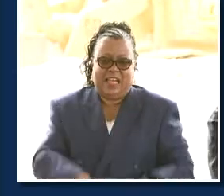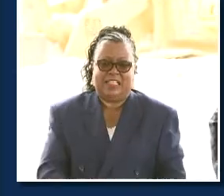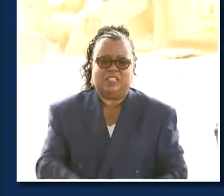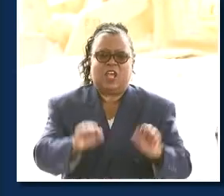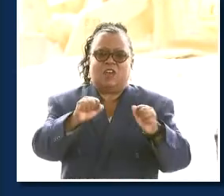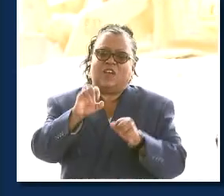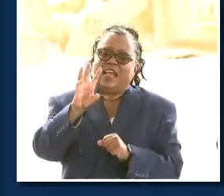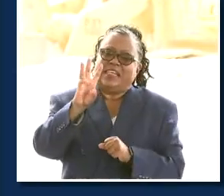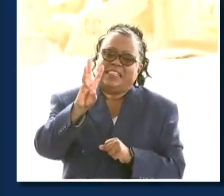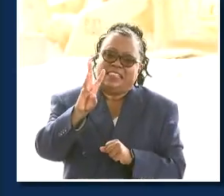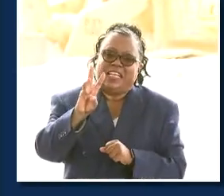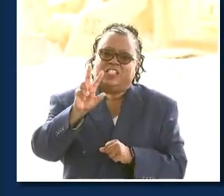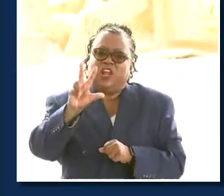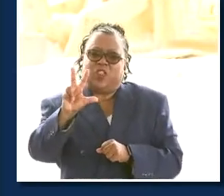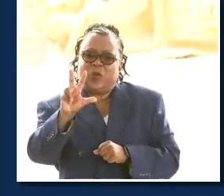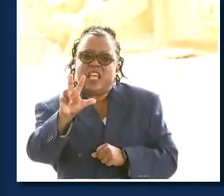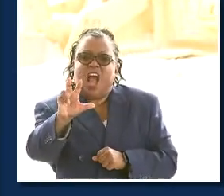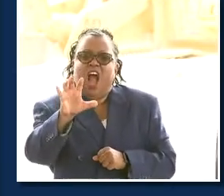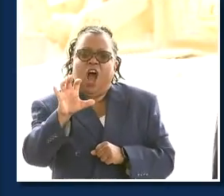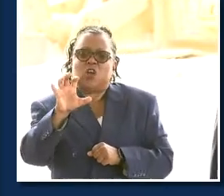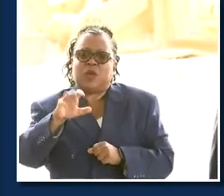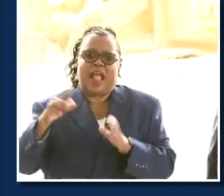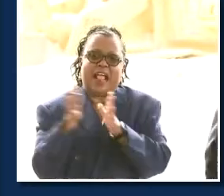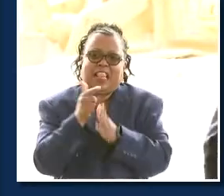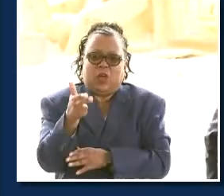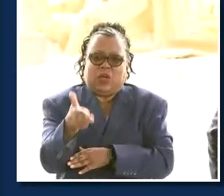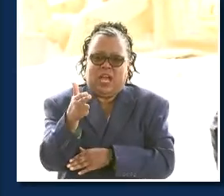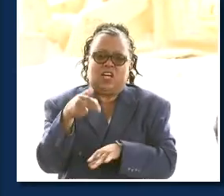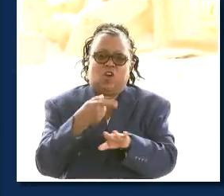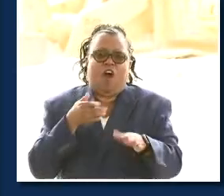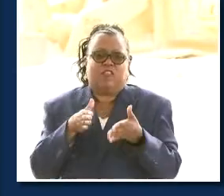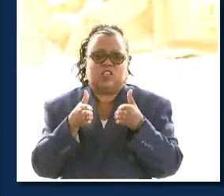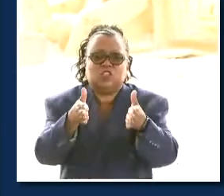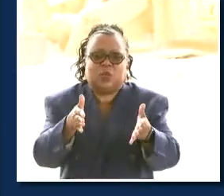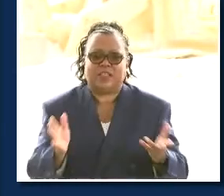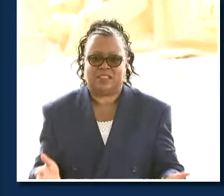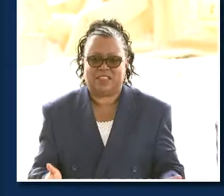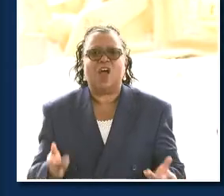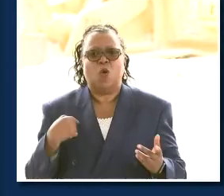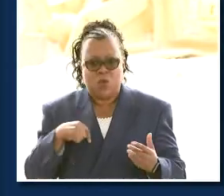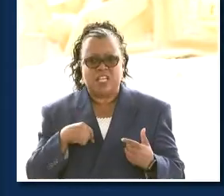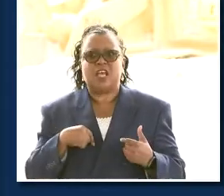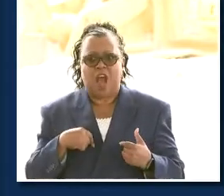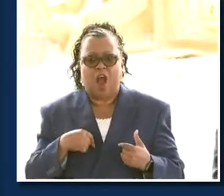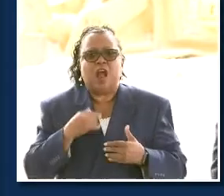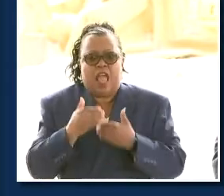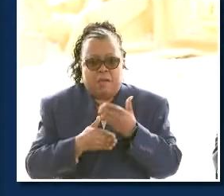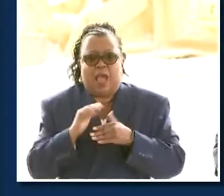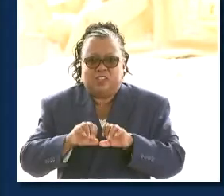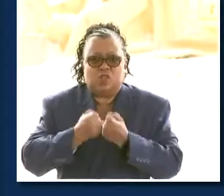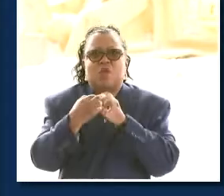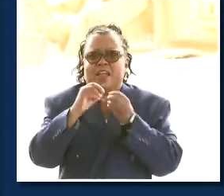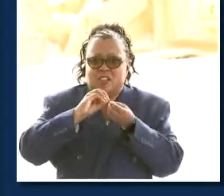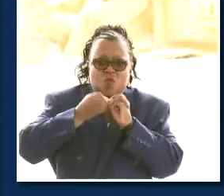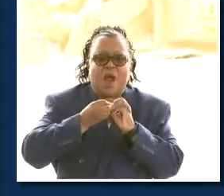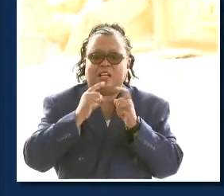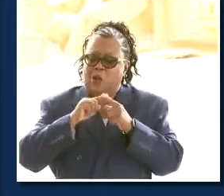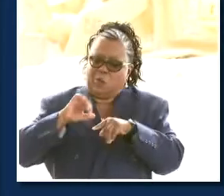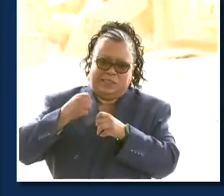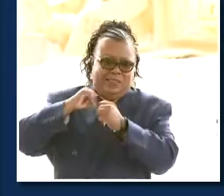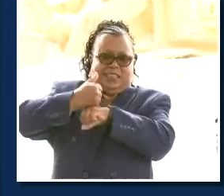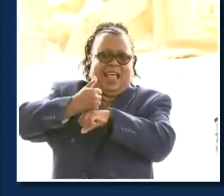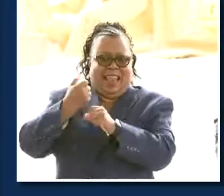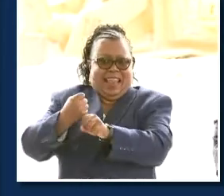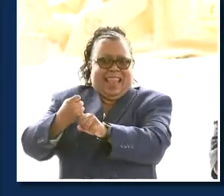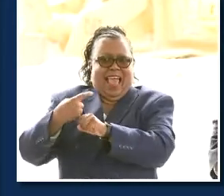over 6,300 illegal guns off the streets. We are on pace to break the record that we set last